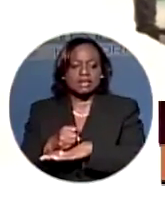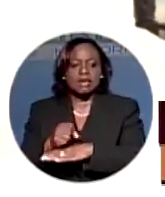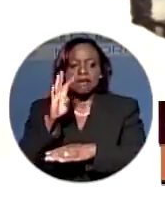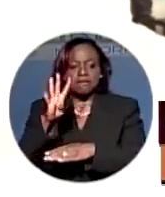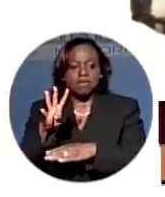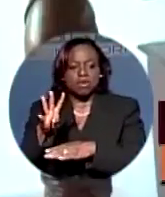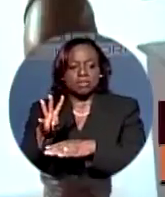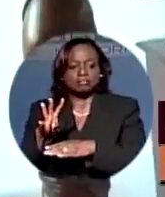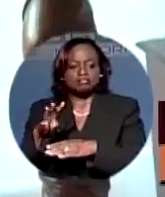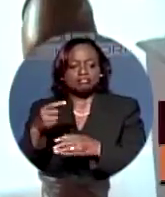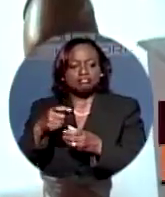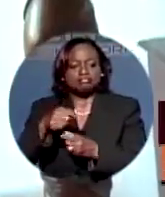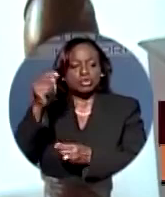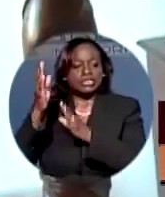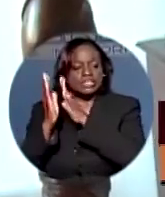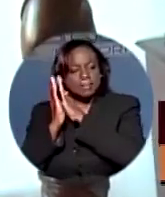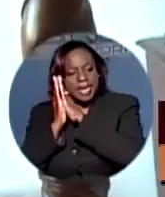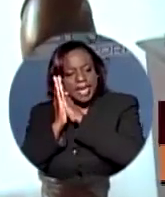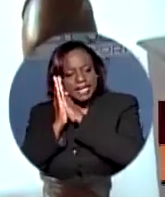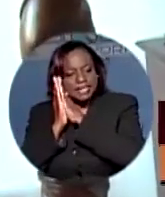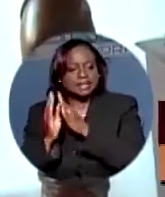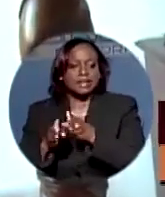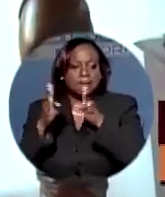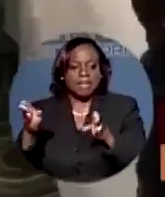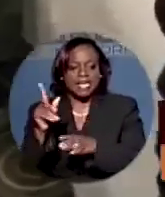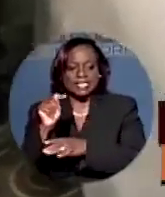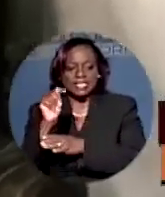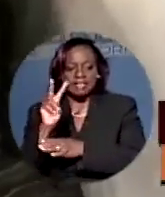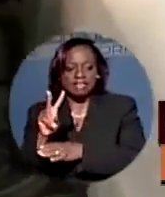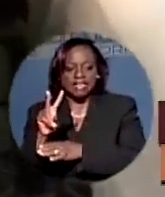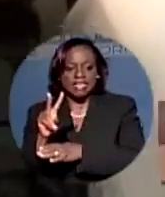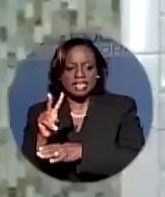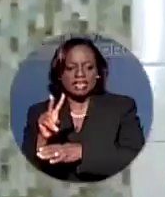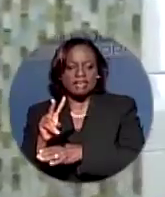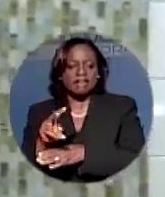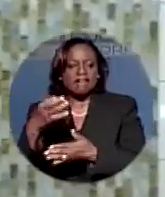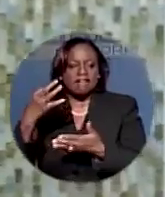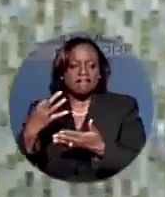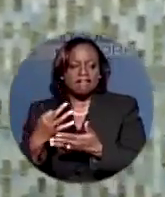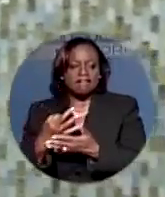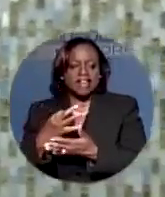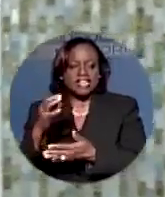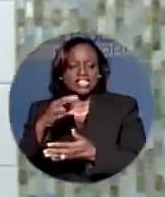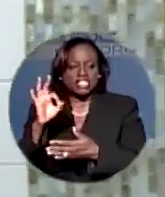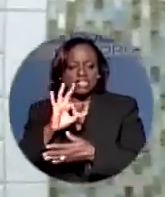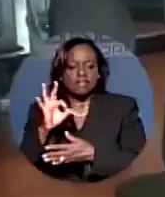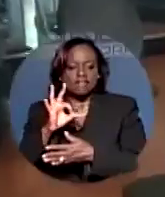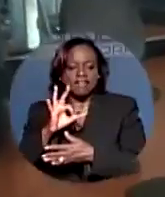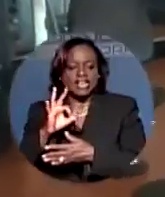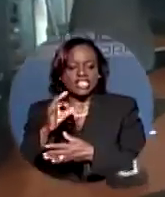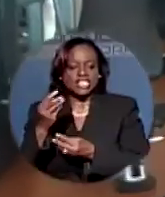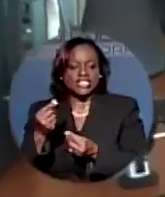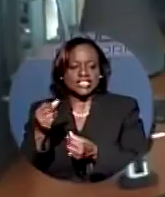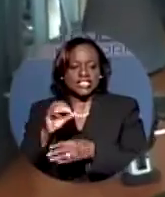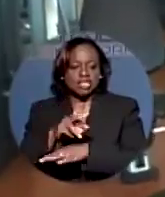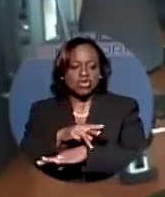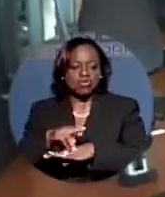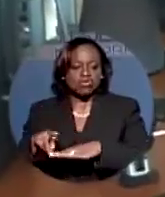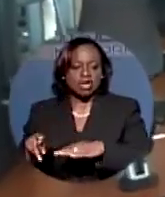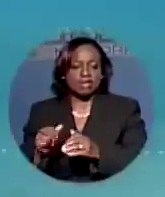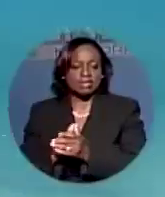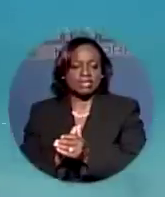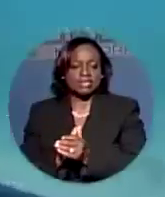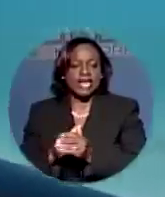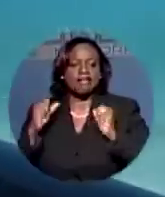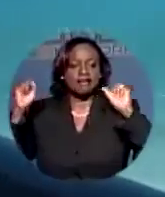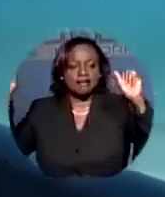poster beds, giant plasma screen televisions, French silk rugs and Italian tiles, a world-class gym, with stunning